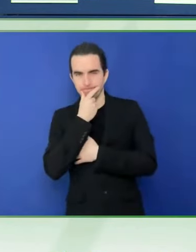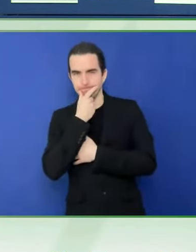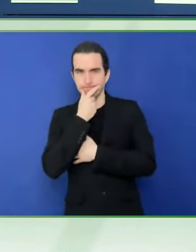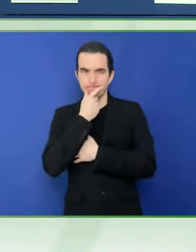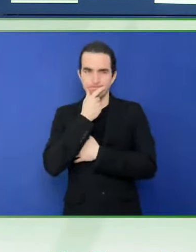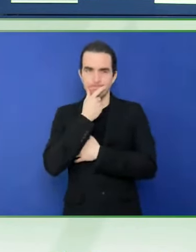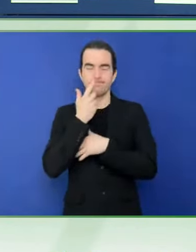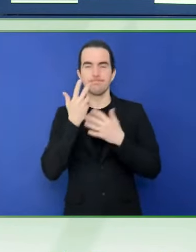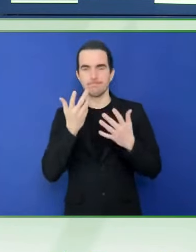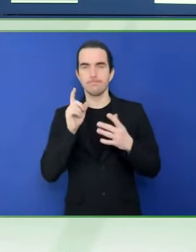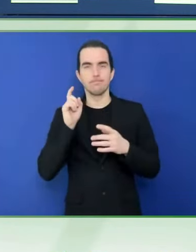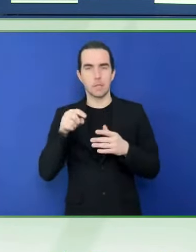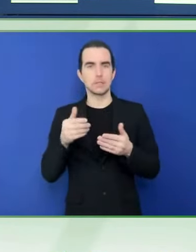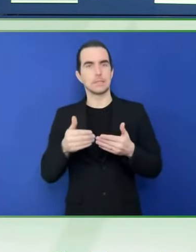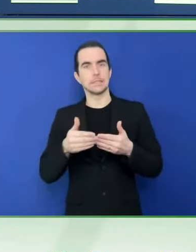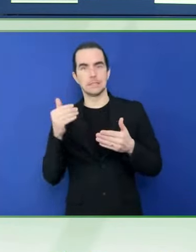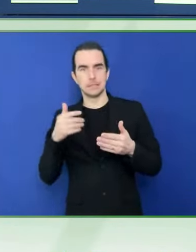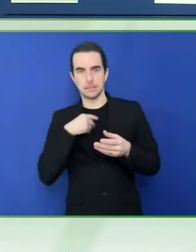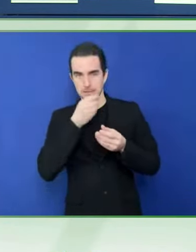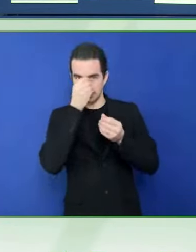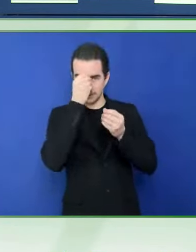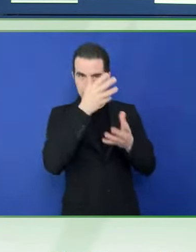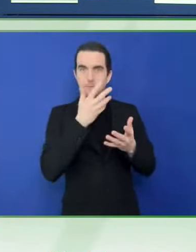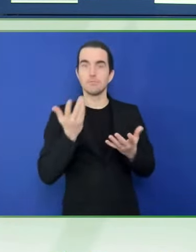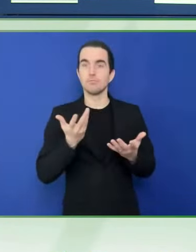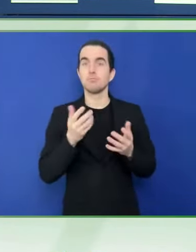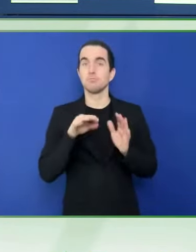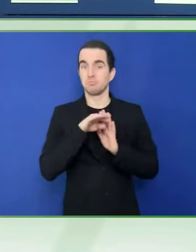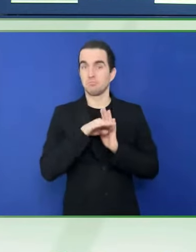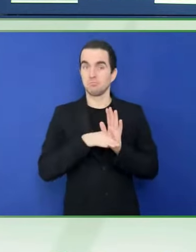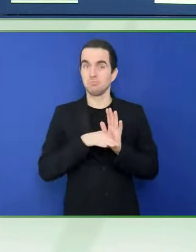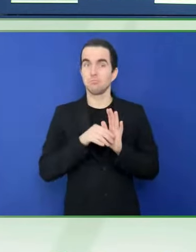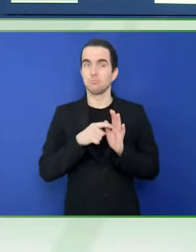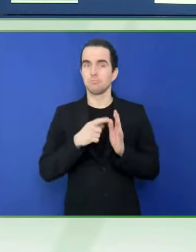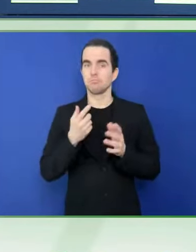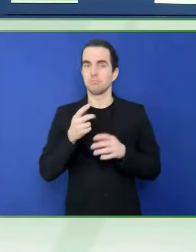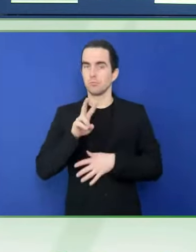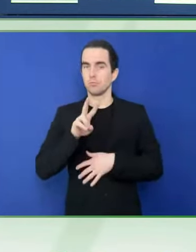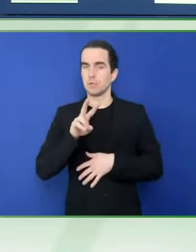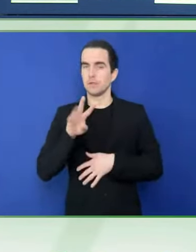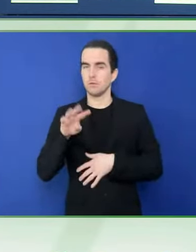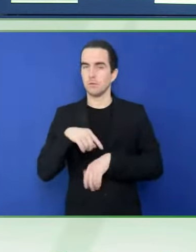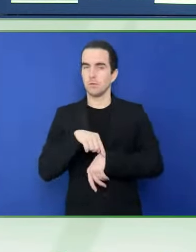So it's really not much regarding the number of our passengers.